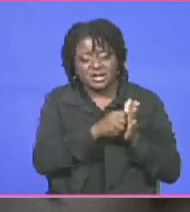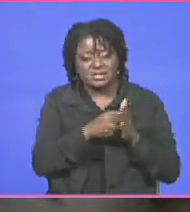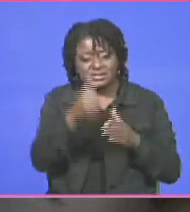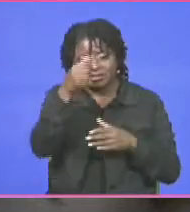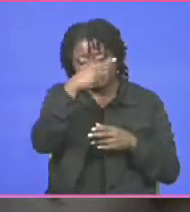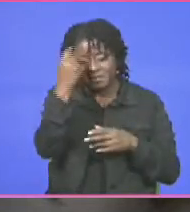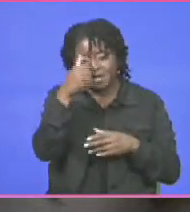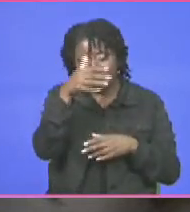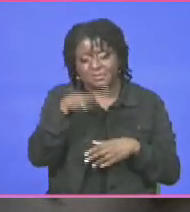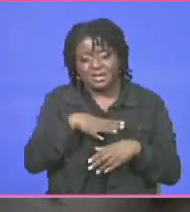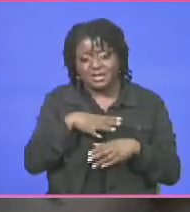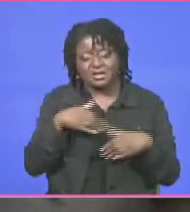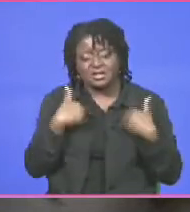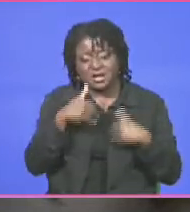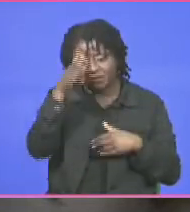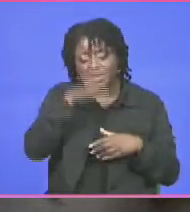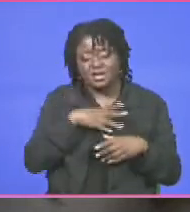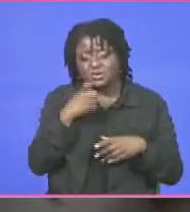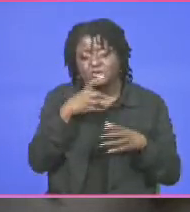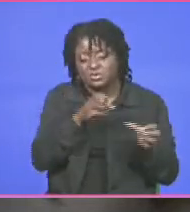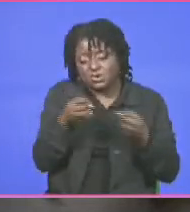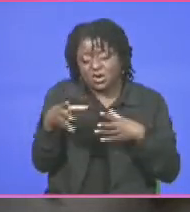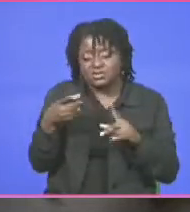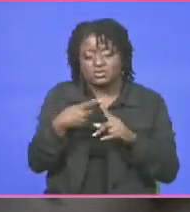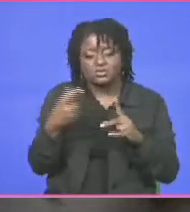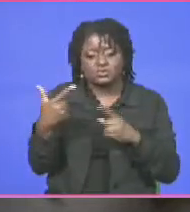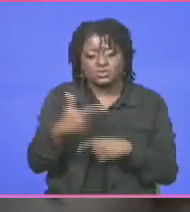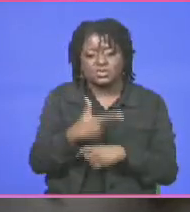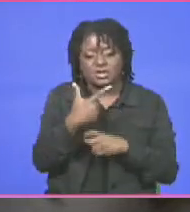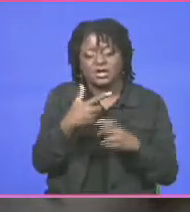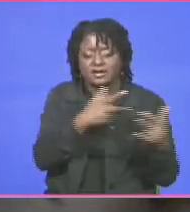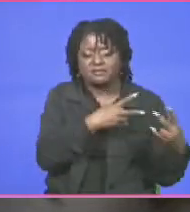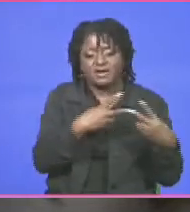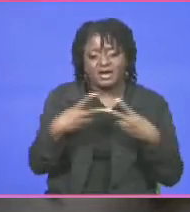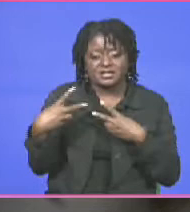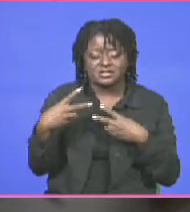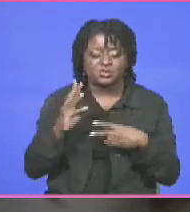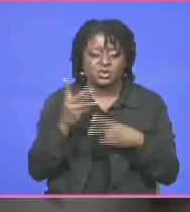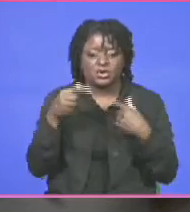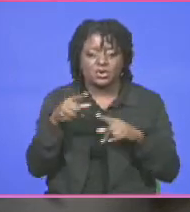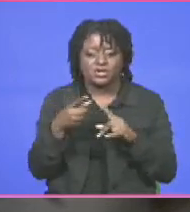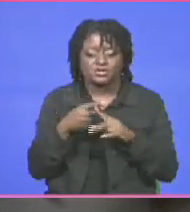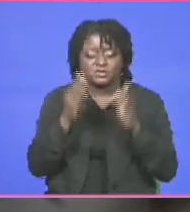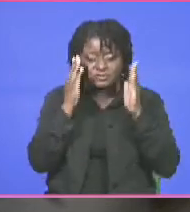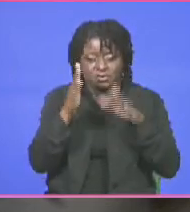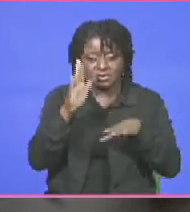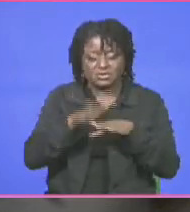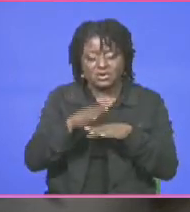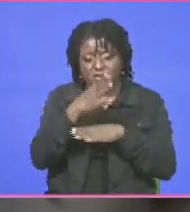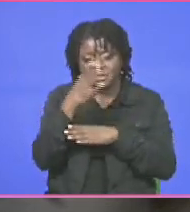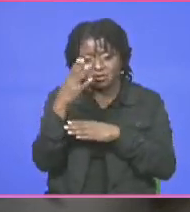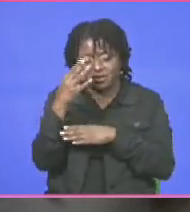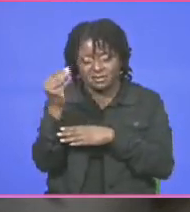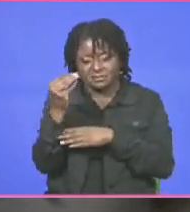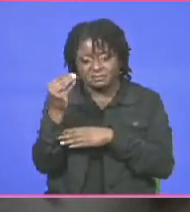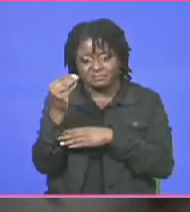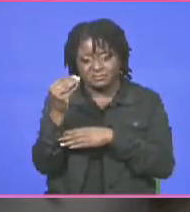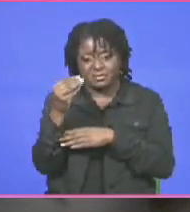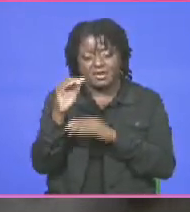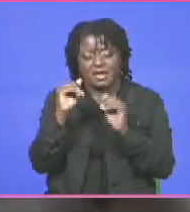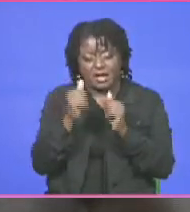men, young men that have been lost to gun violence. And so we're going to put a focus on men. We're going to put a focus on